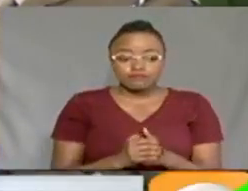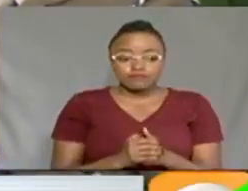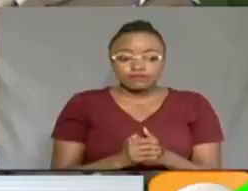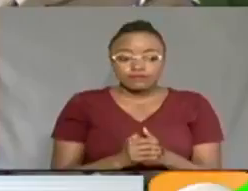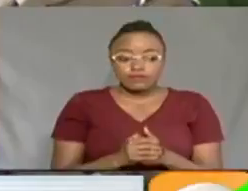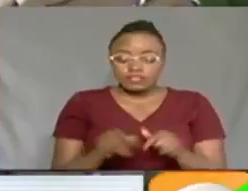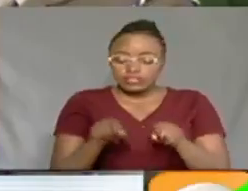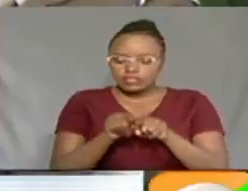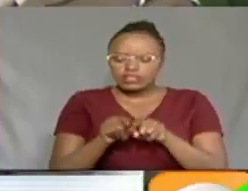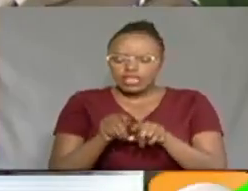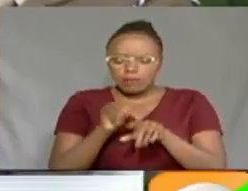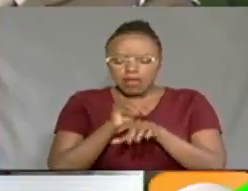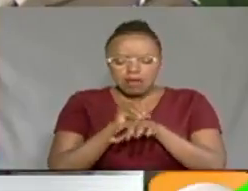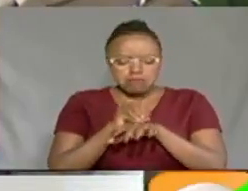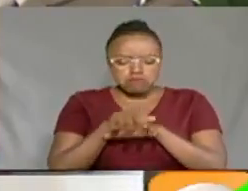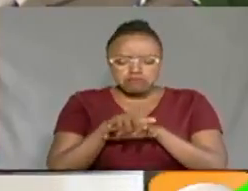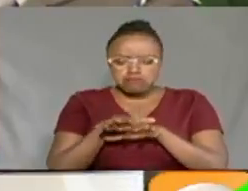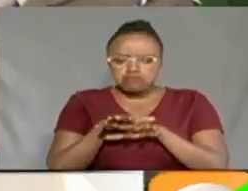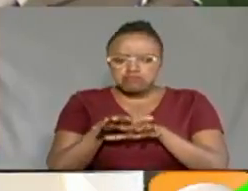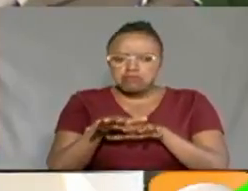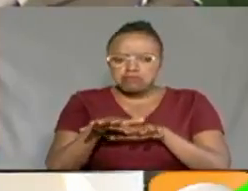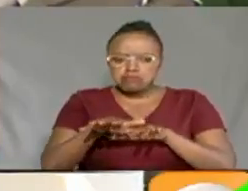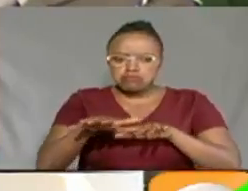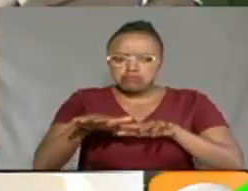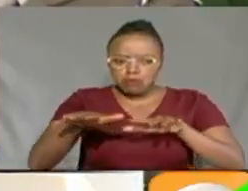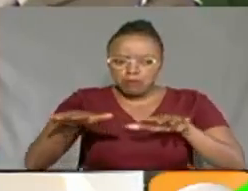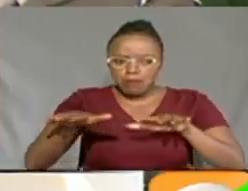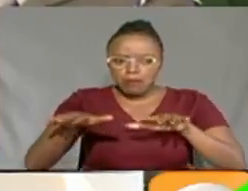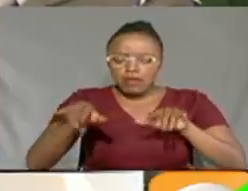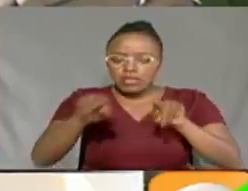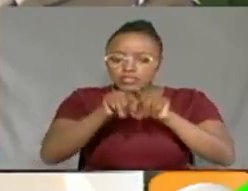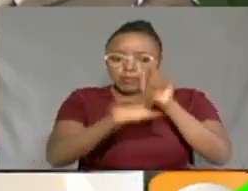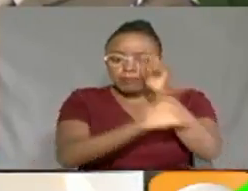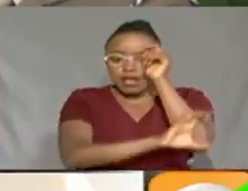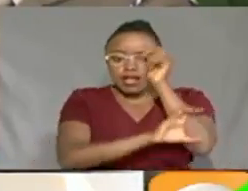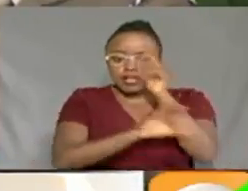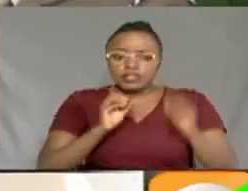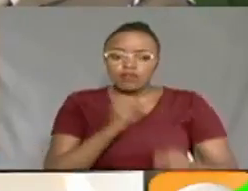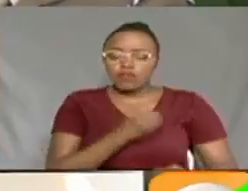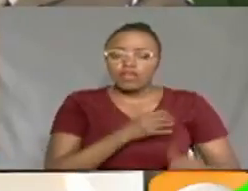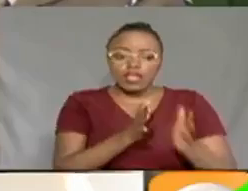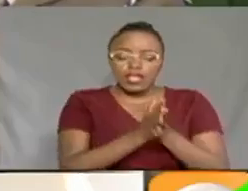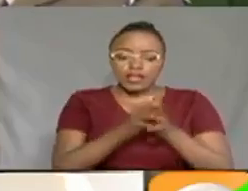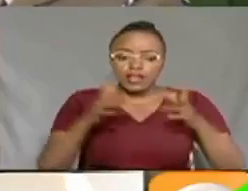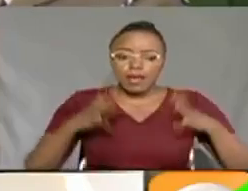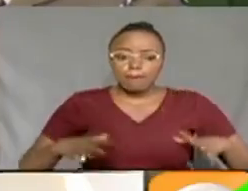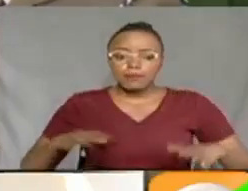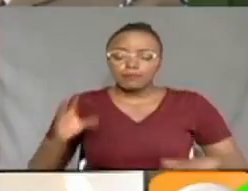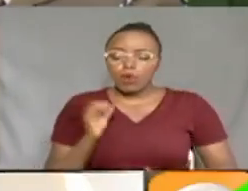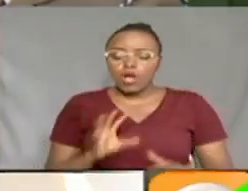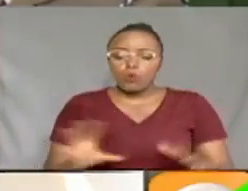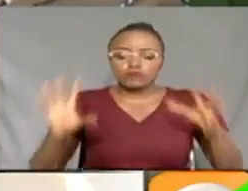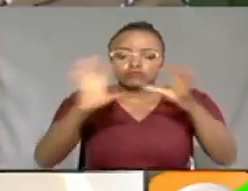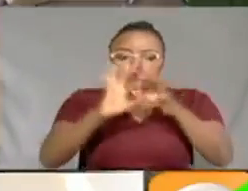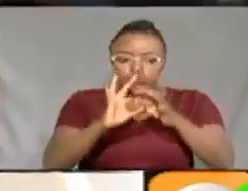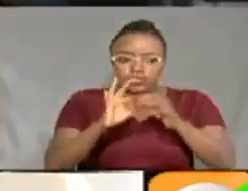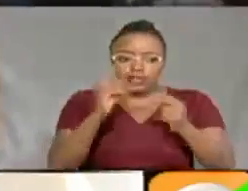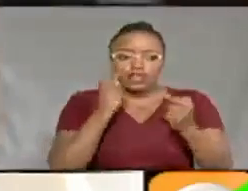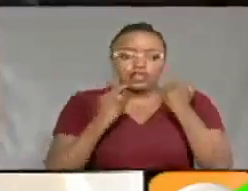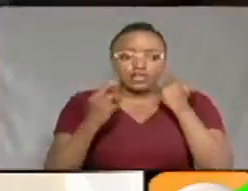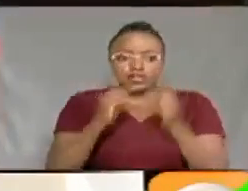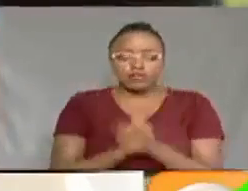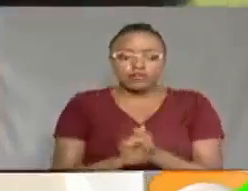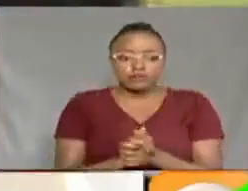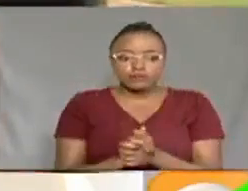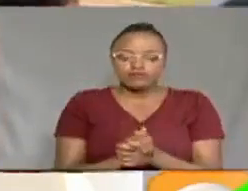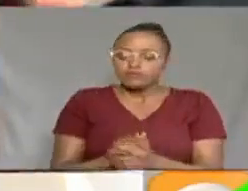it goes as far as our country and our people join you in the grieving. Not